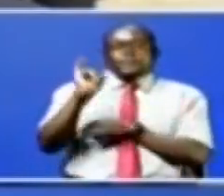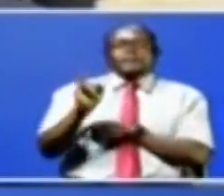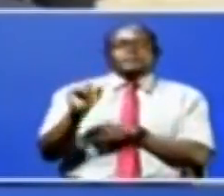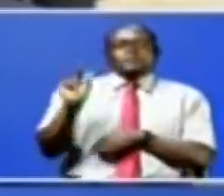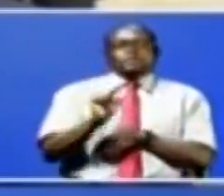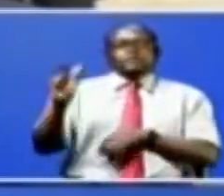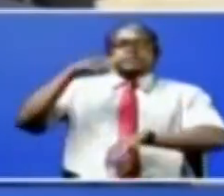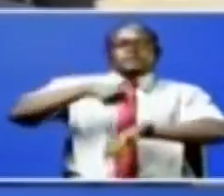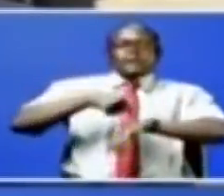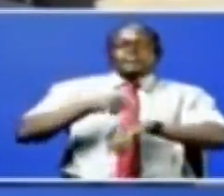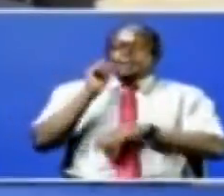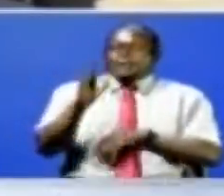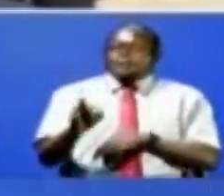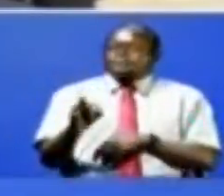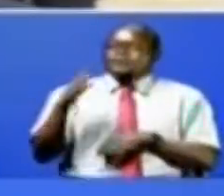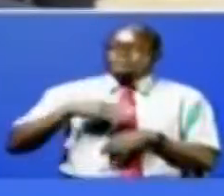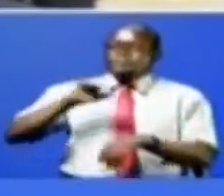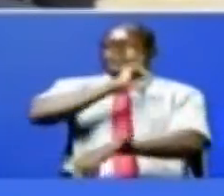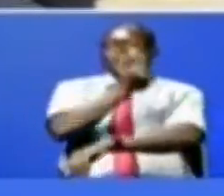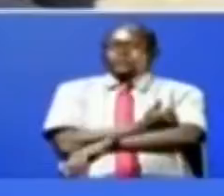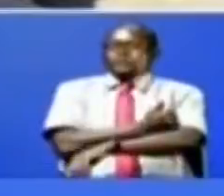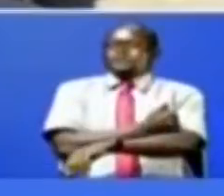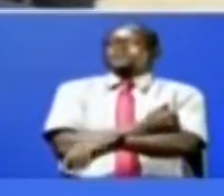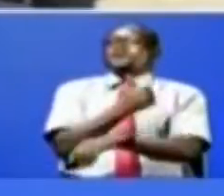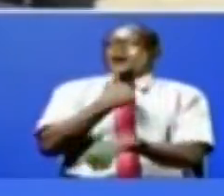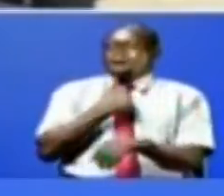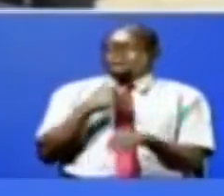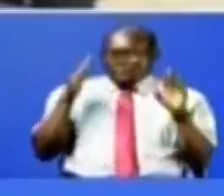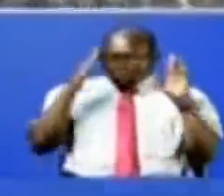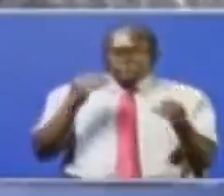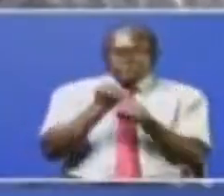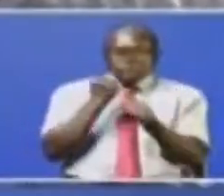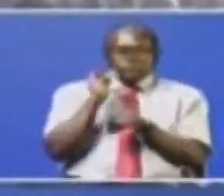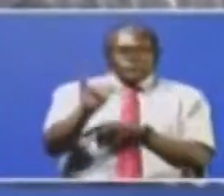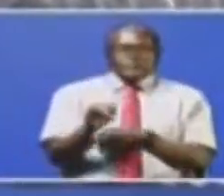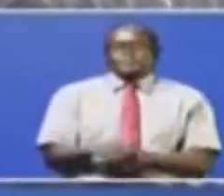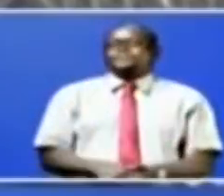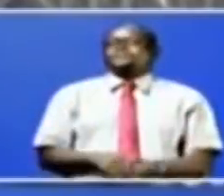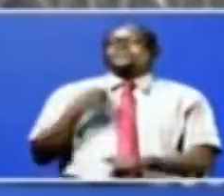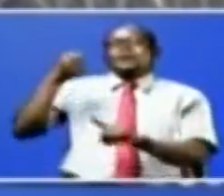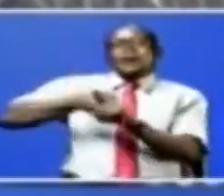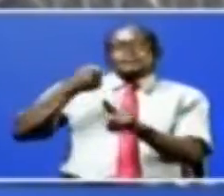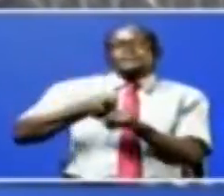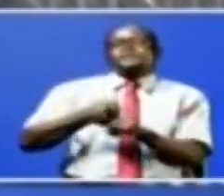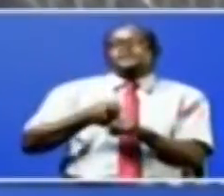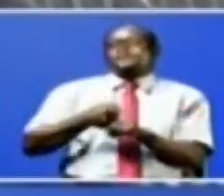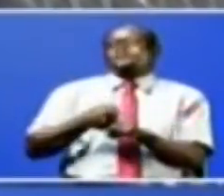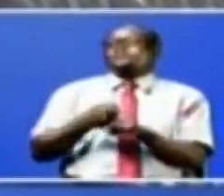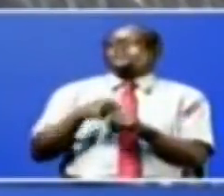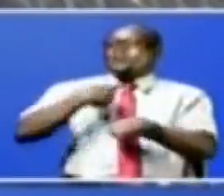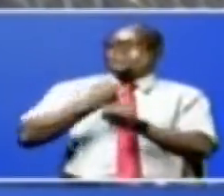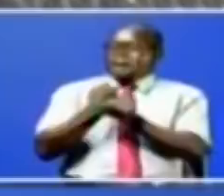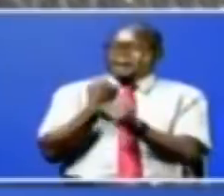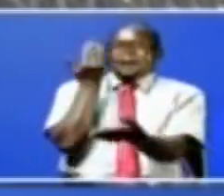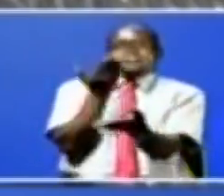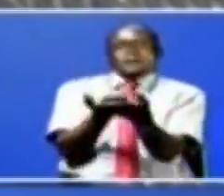time, so long as those in authority to do so have the commitment. Activist Okiya Omtatah has already prepared an